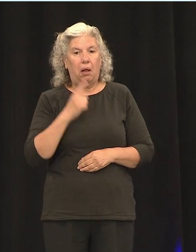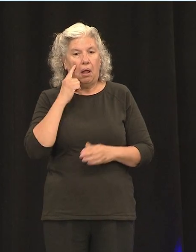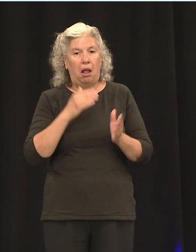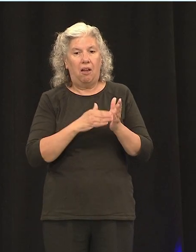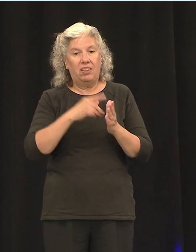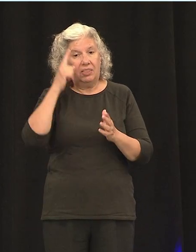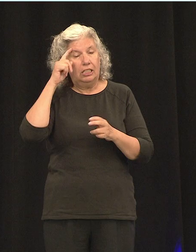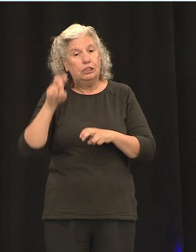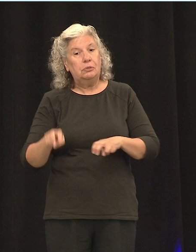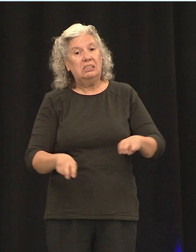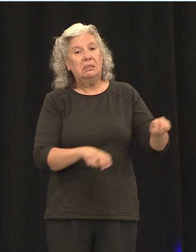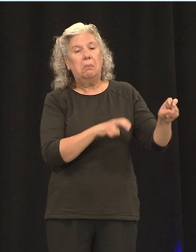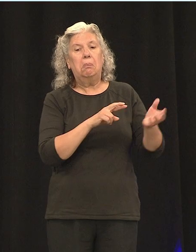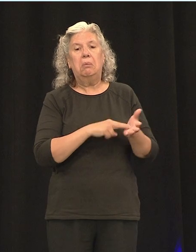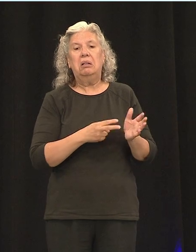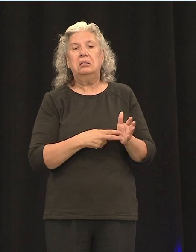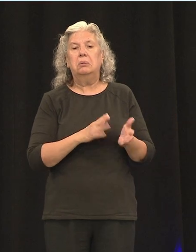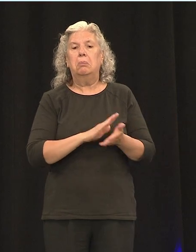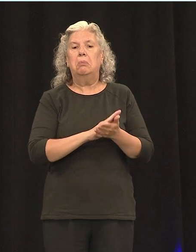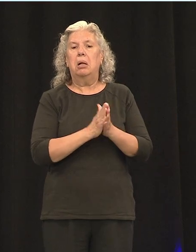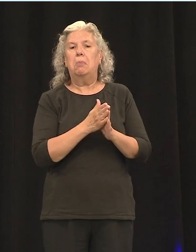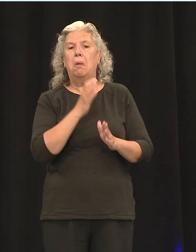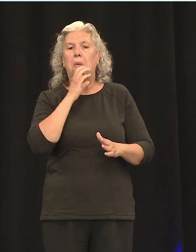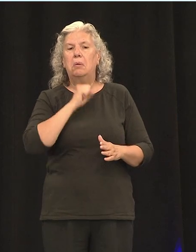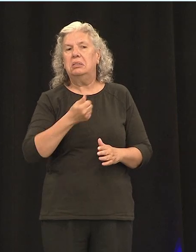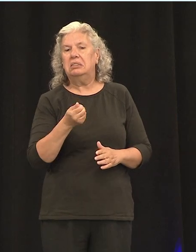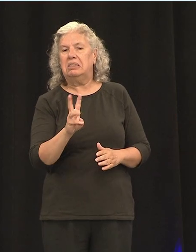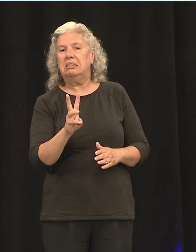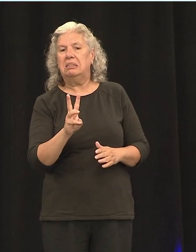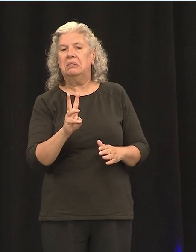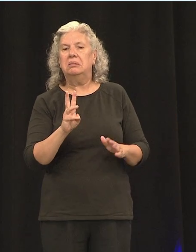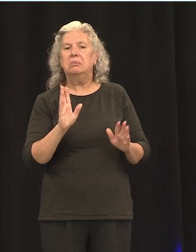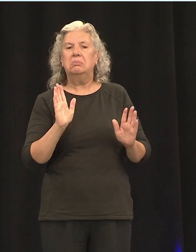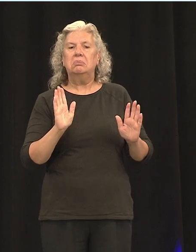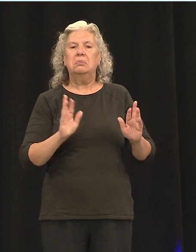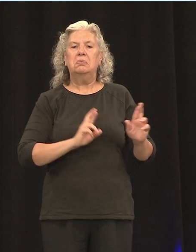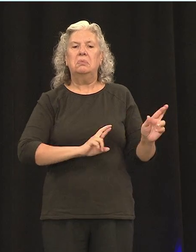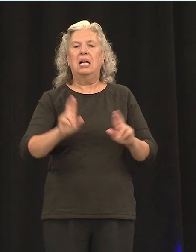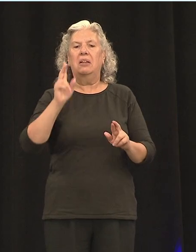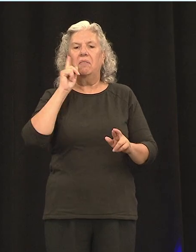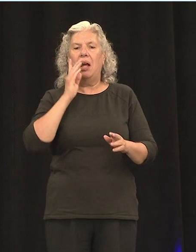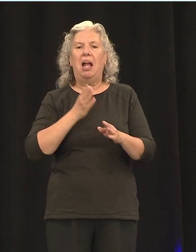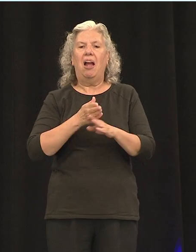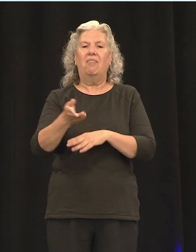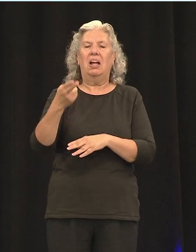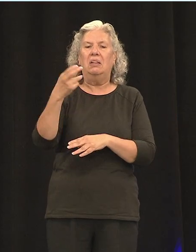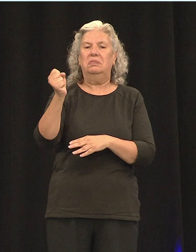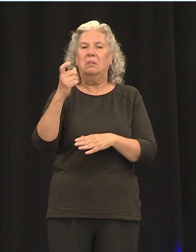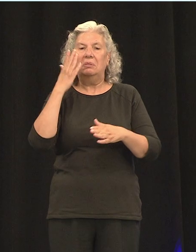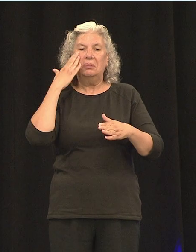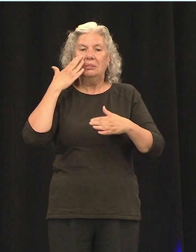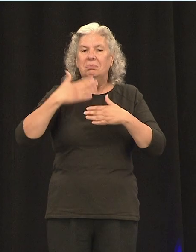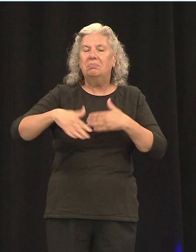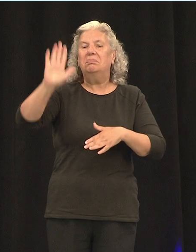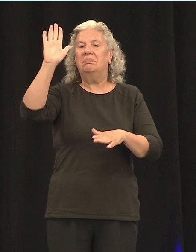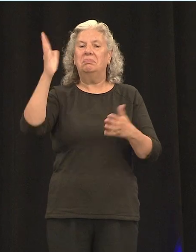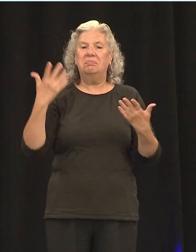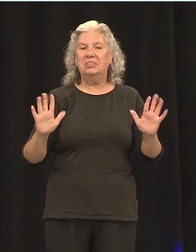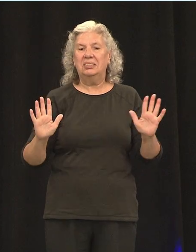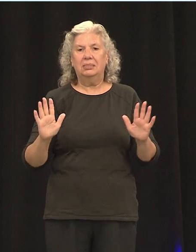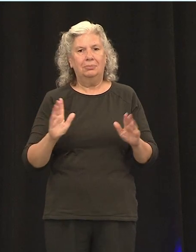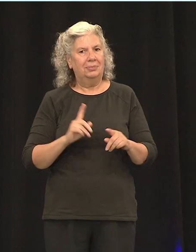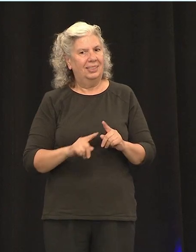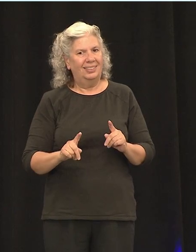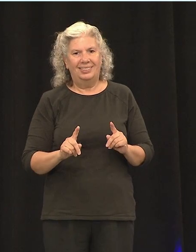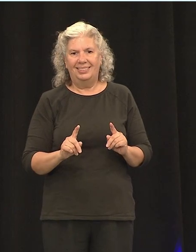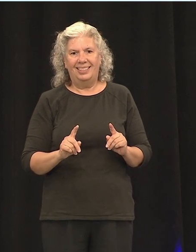child turns the age of 16 and gets ready for whatever's after high school. But there's so